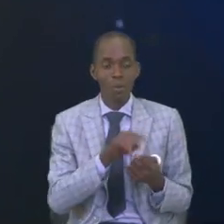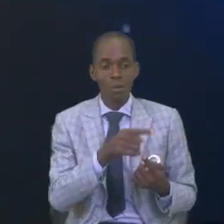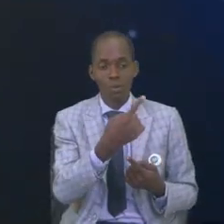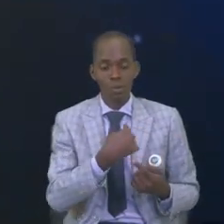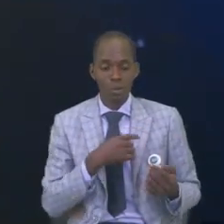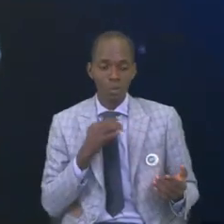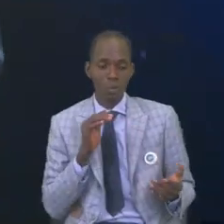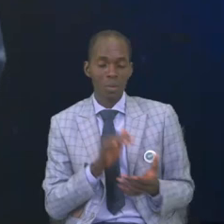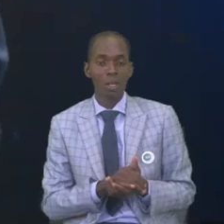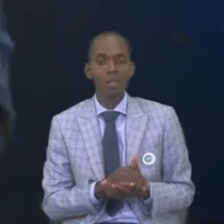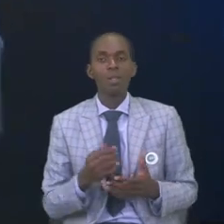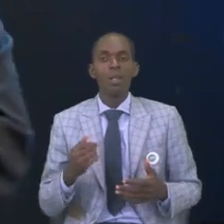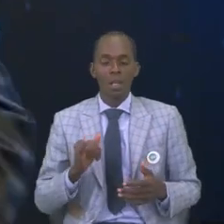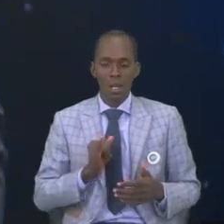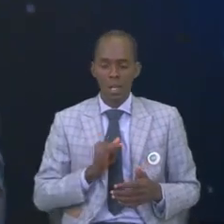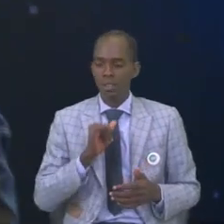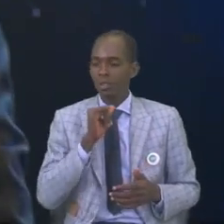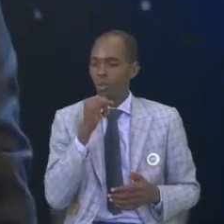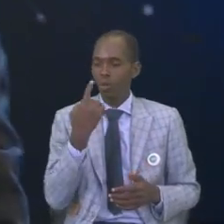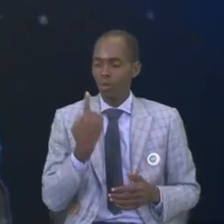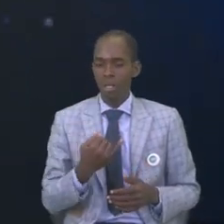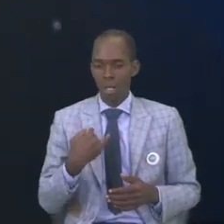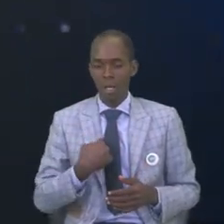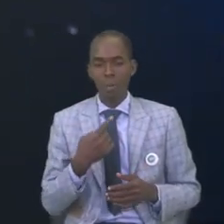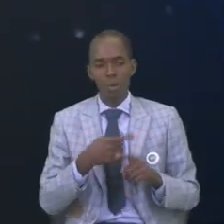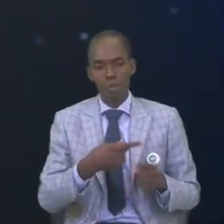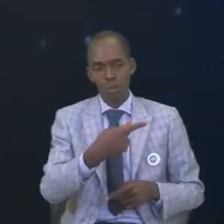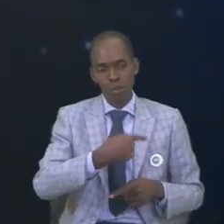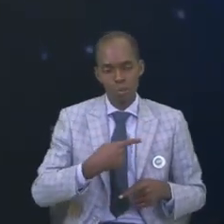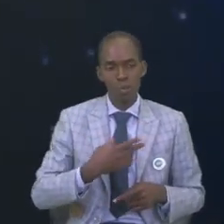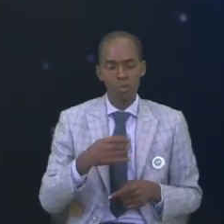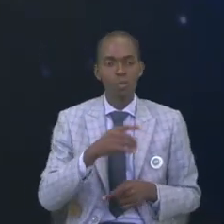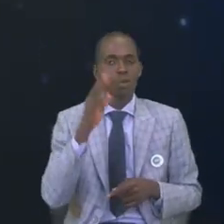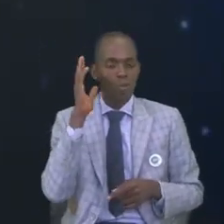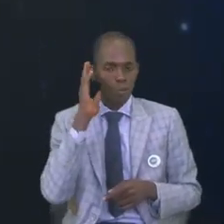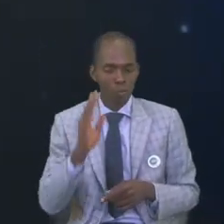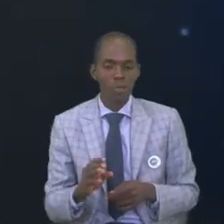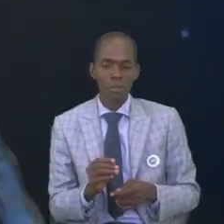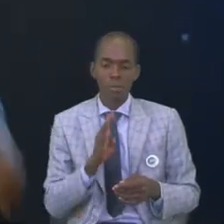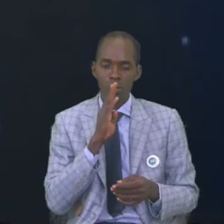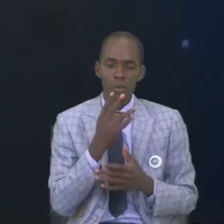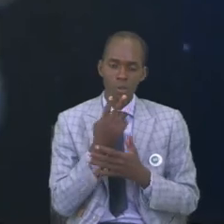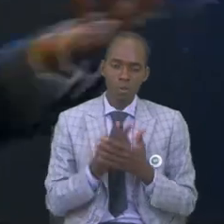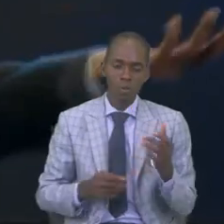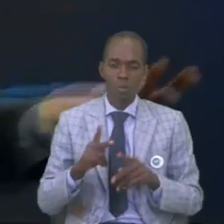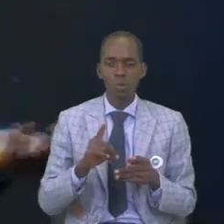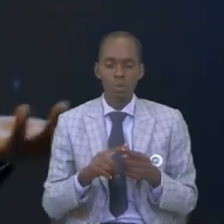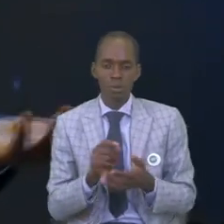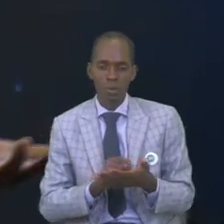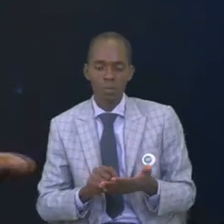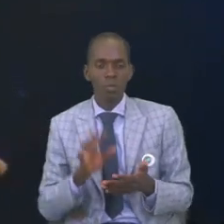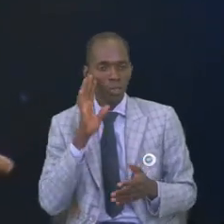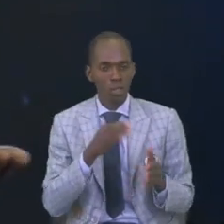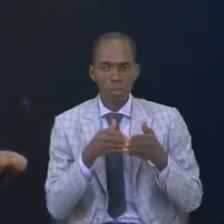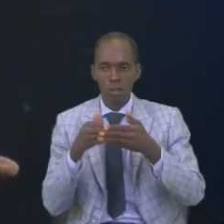be the co-signatory. Now that you have come, and he gives you this account, and he takes you there, and he exposes everything